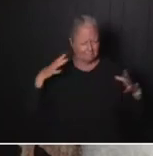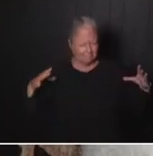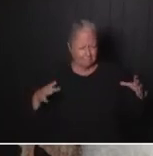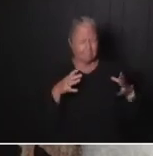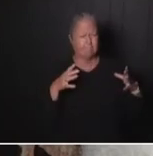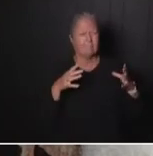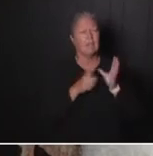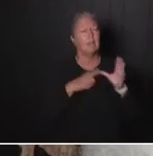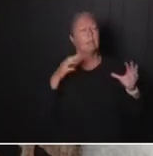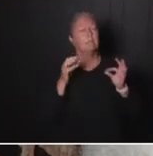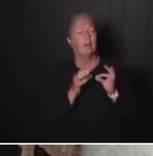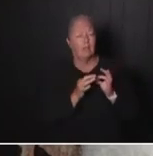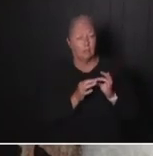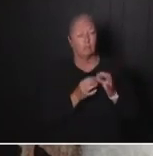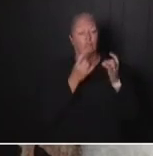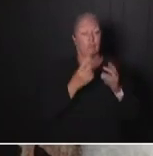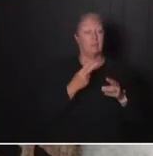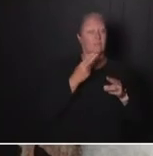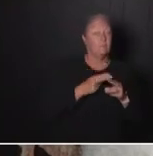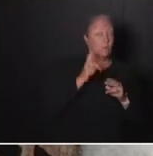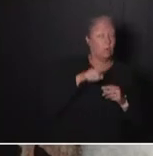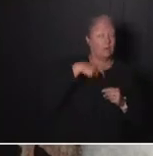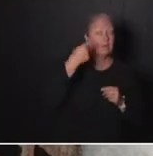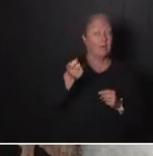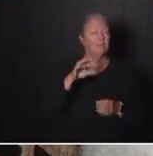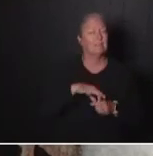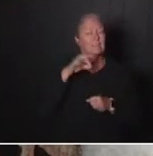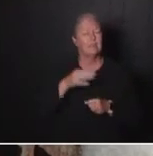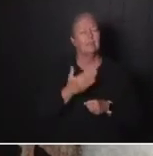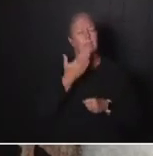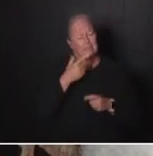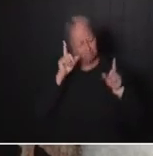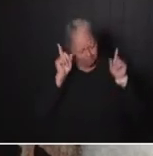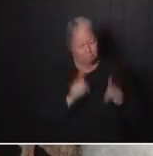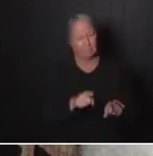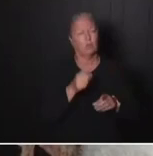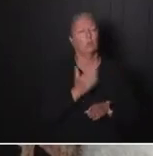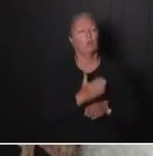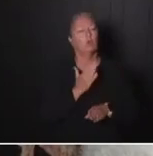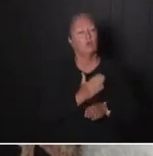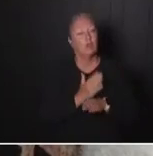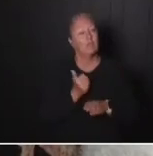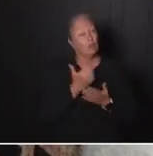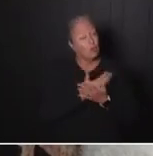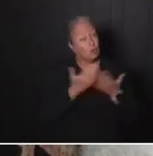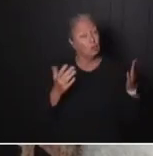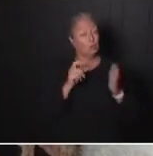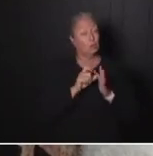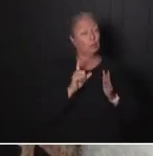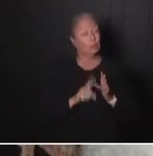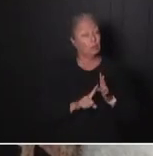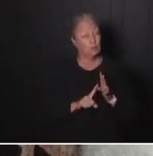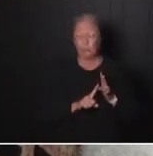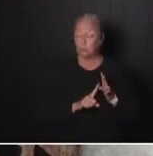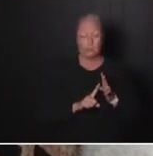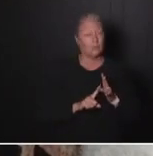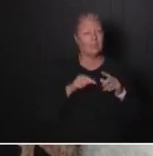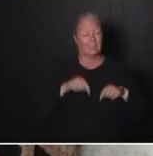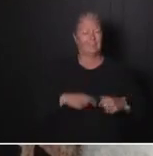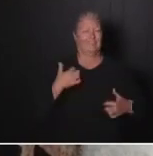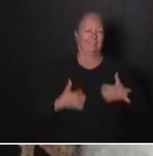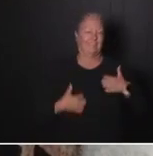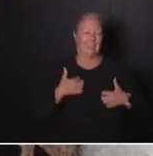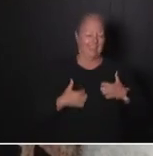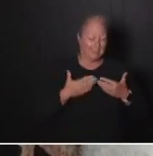we run towards the next election. So get to it. There is so much to be done. This will be an